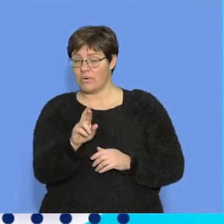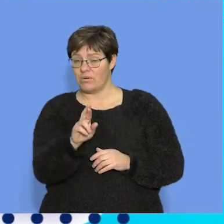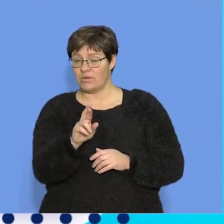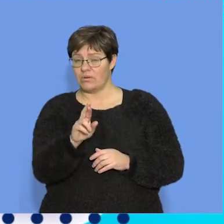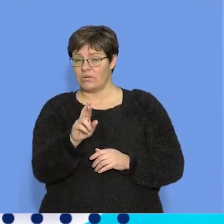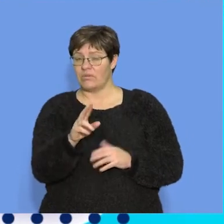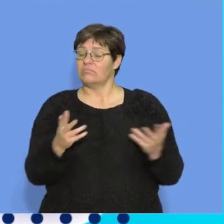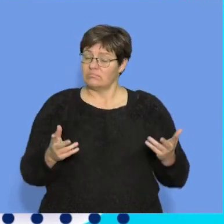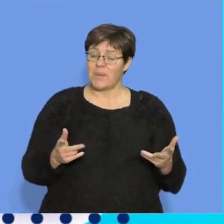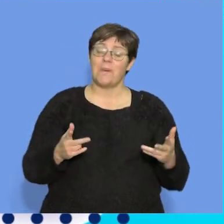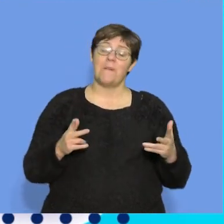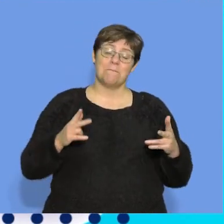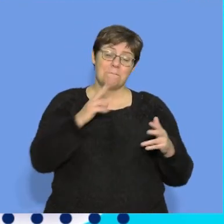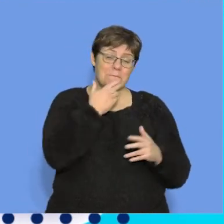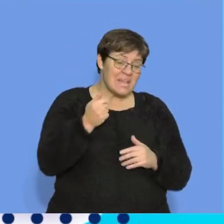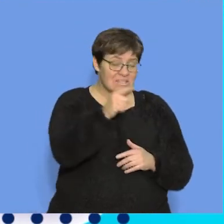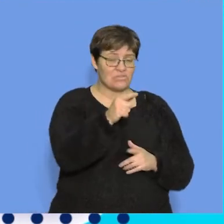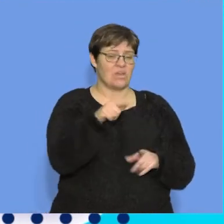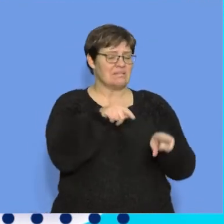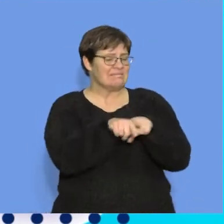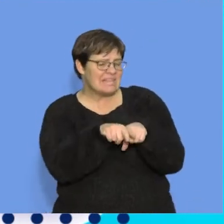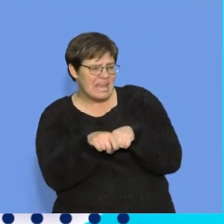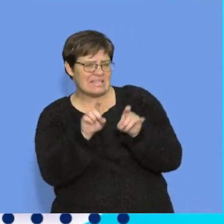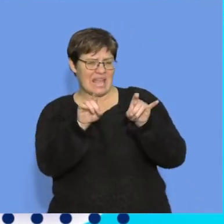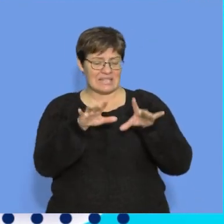I wish you all the best for your tests and exams.